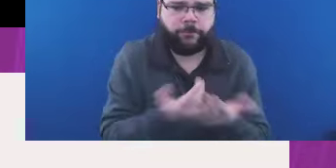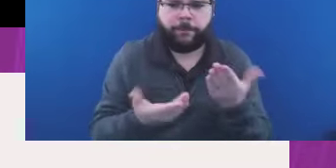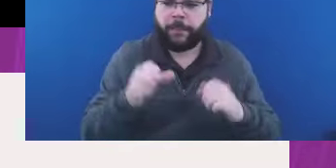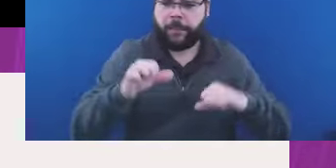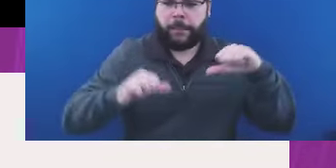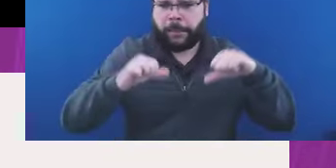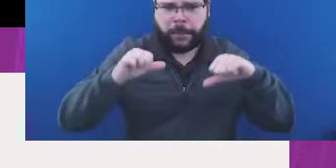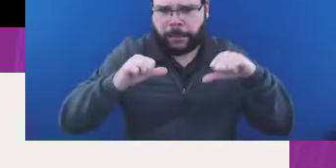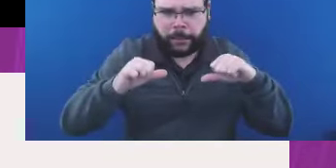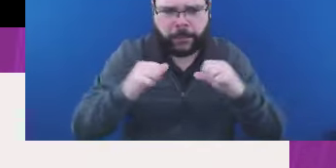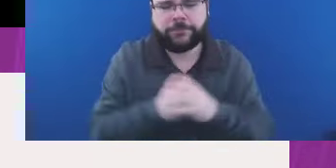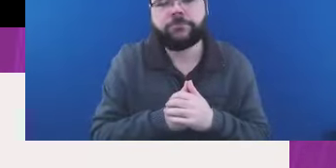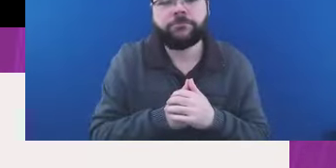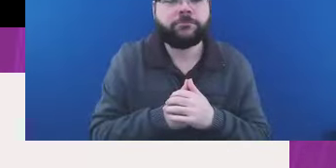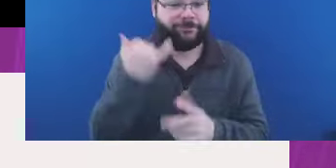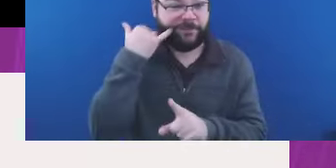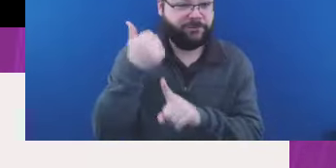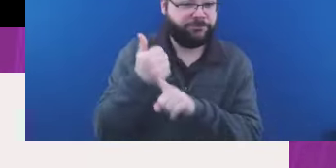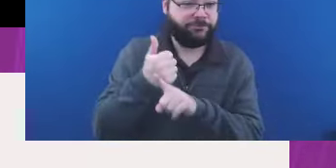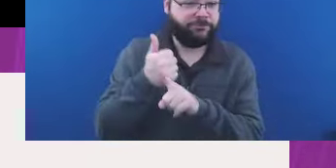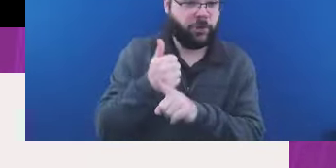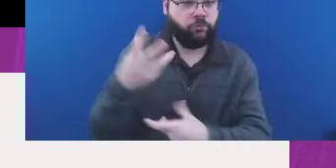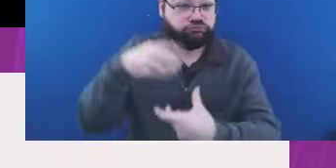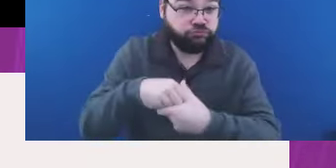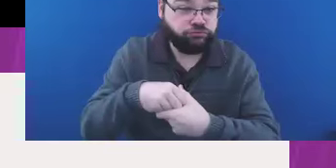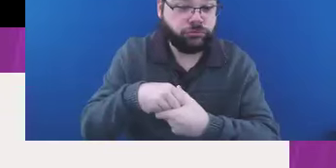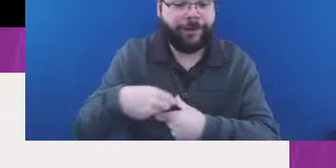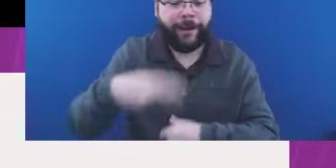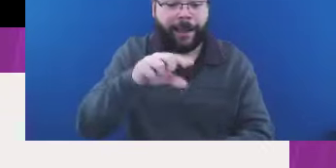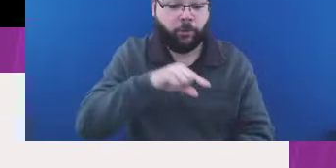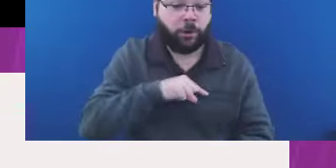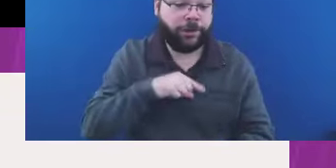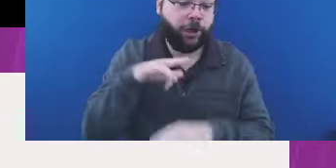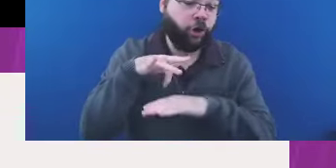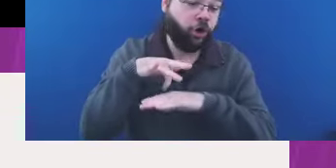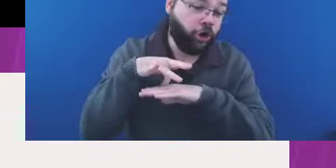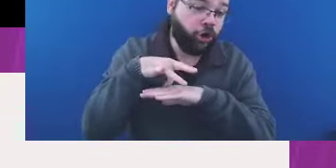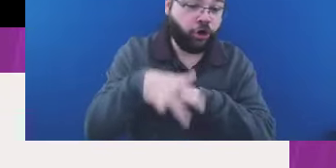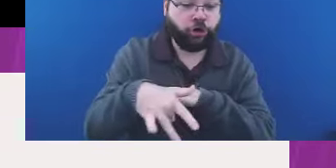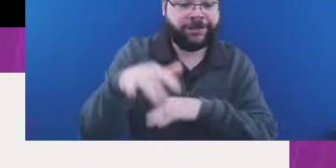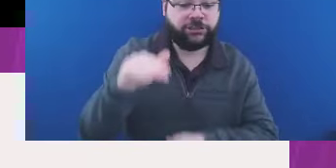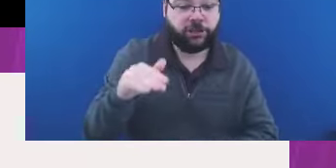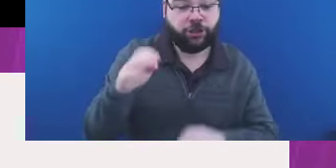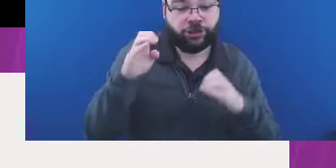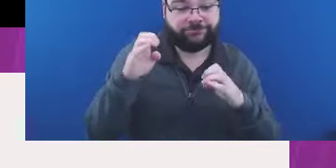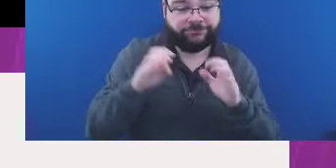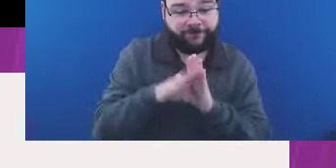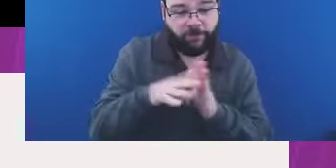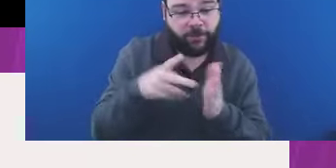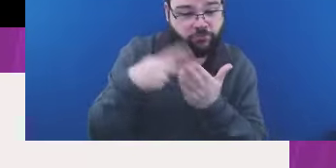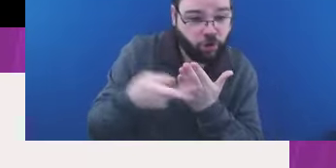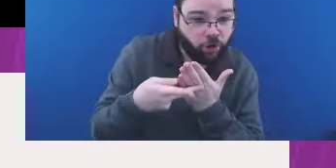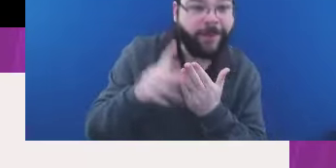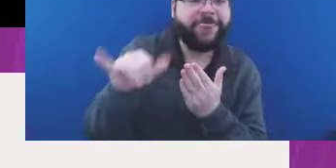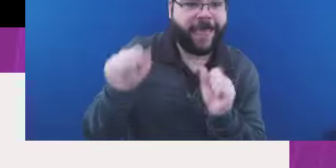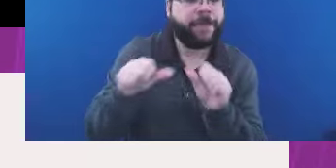uncertainty, but if they are participating in a high quality early childhood development program, that can be the consistency. That